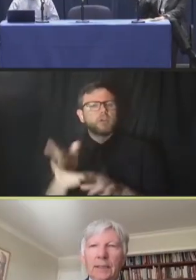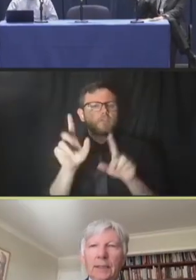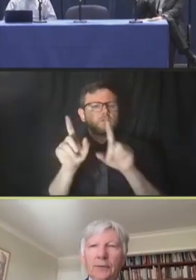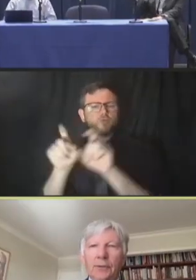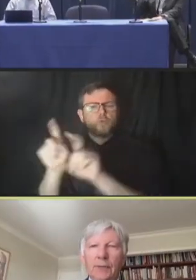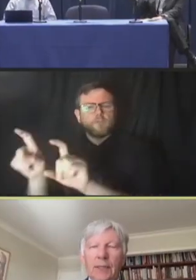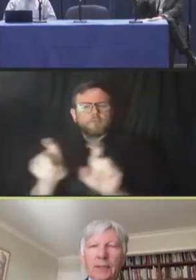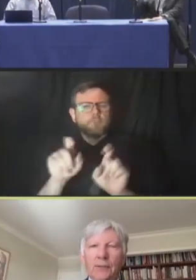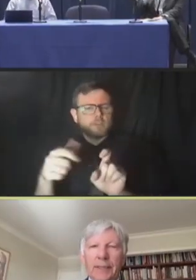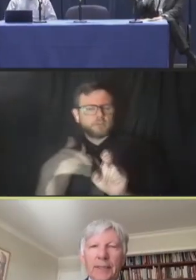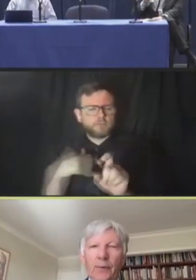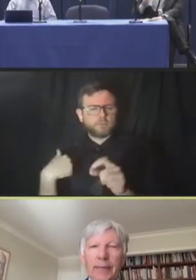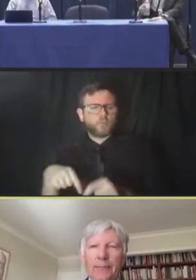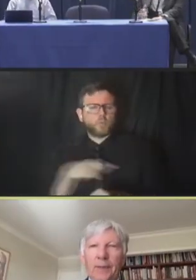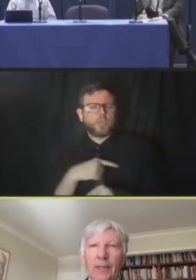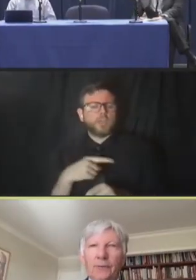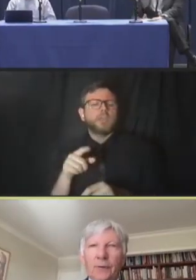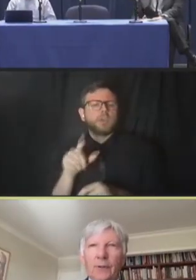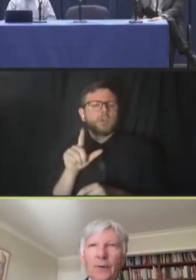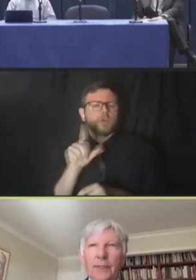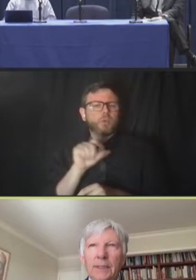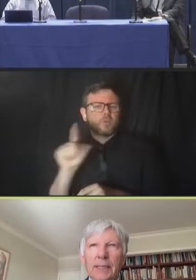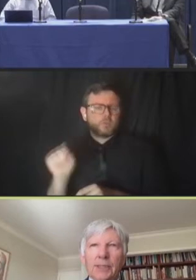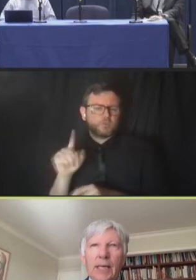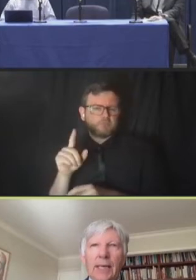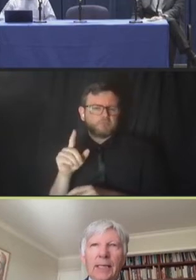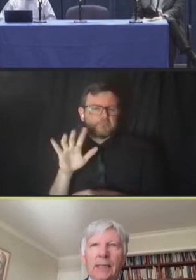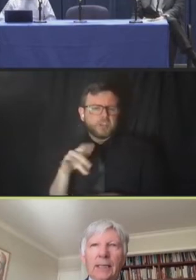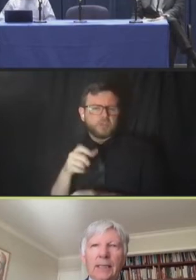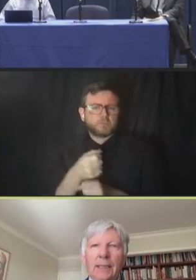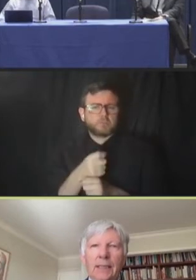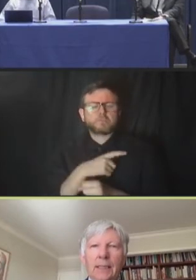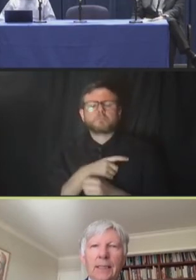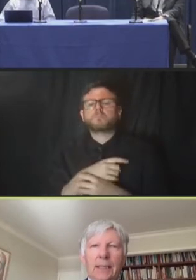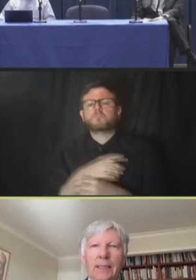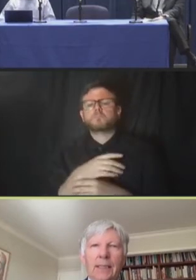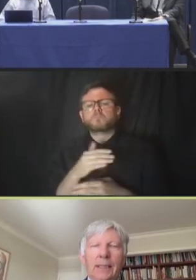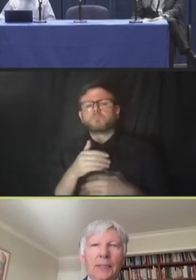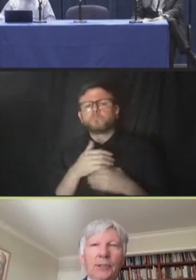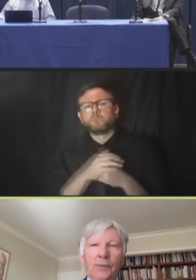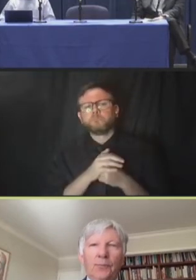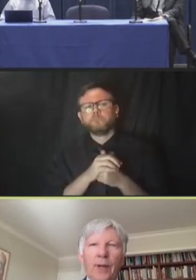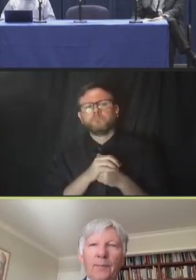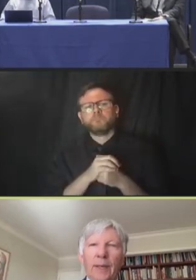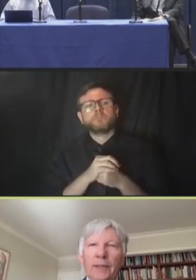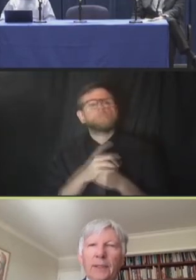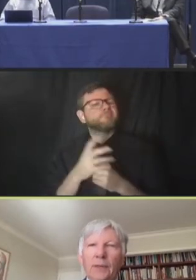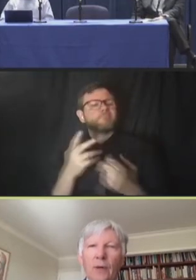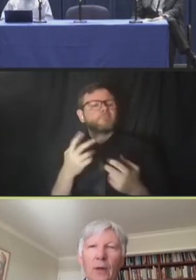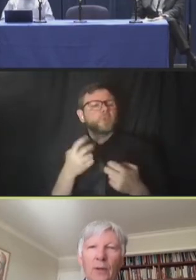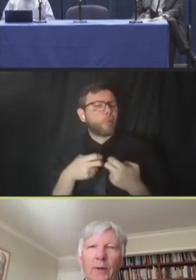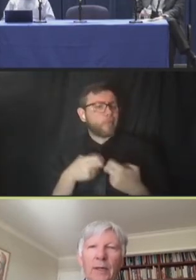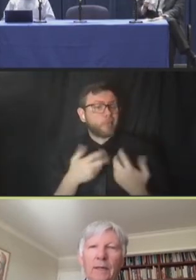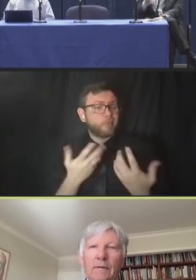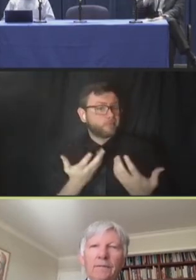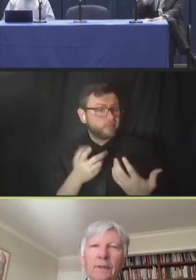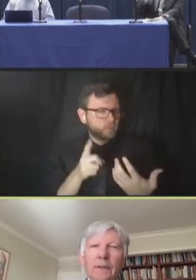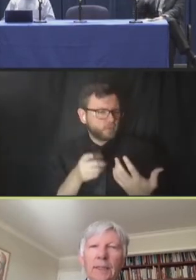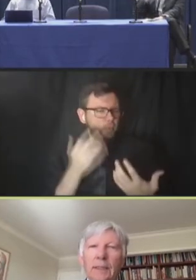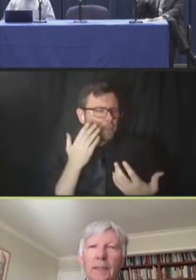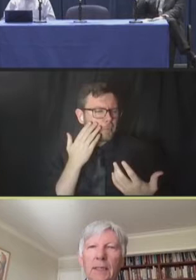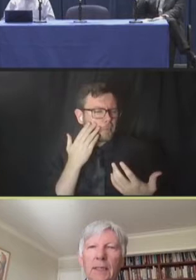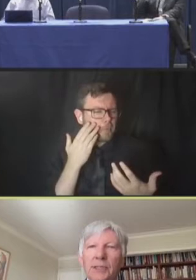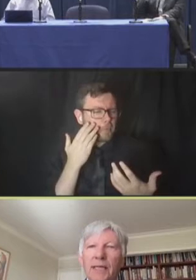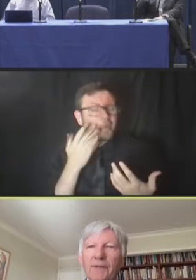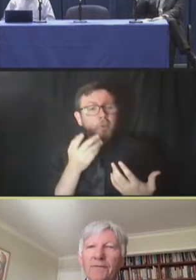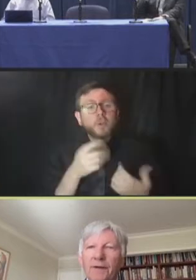in the year 2020. So going to the next slide. So the problem, I think you're all aware of,